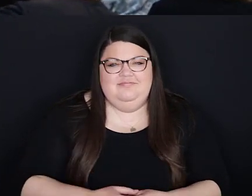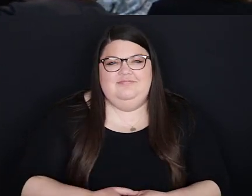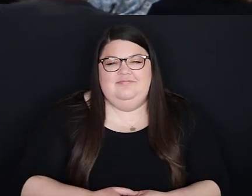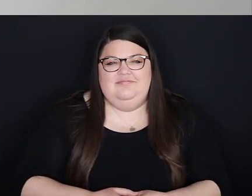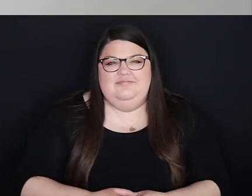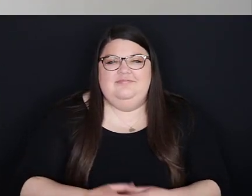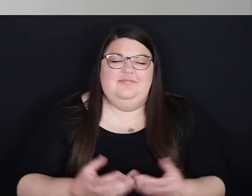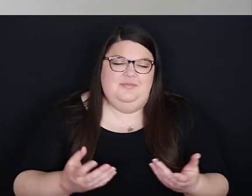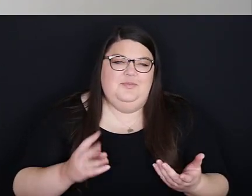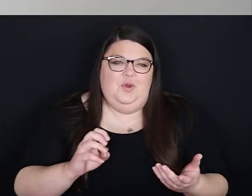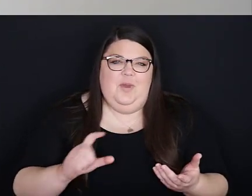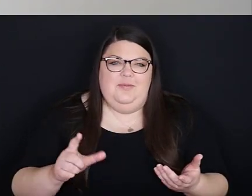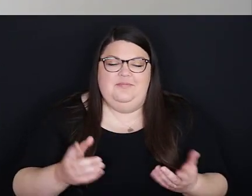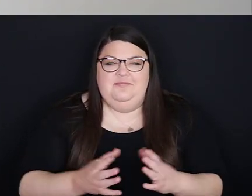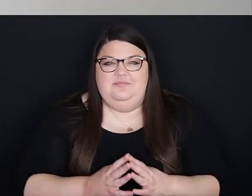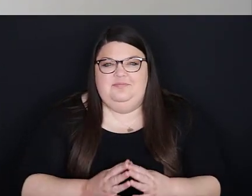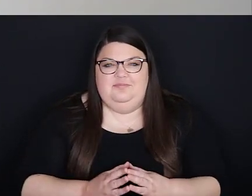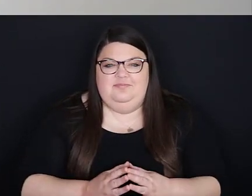Well,